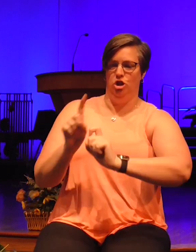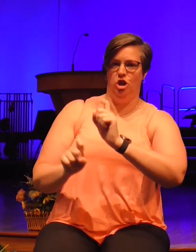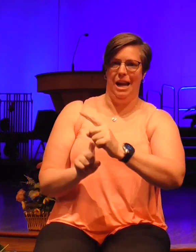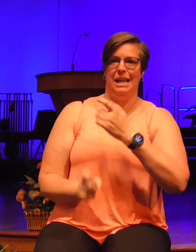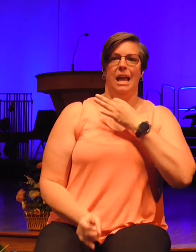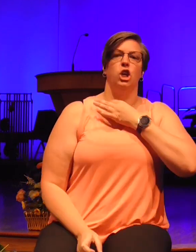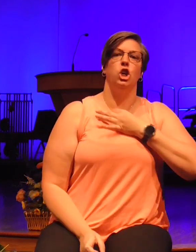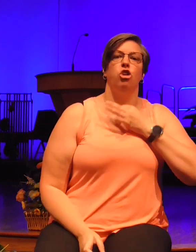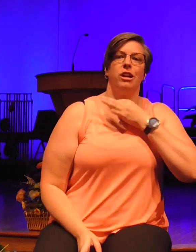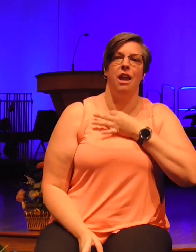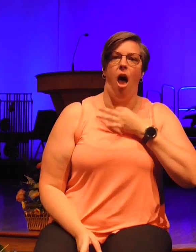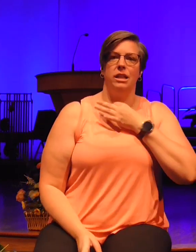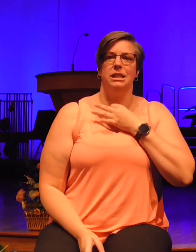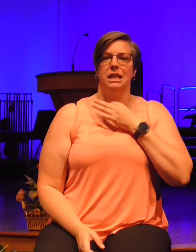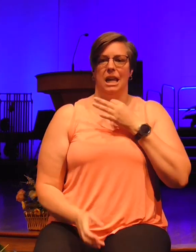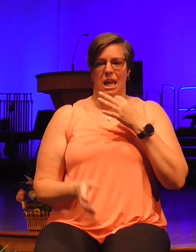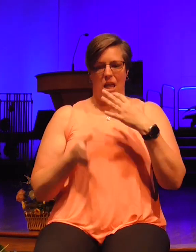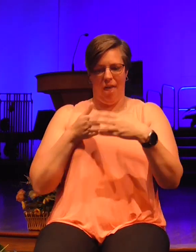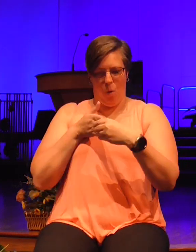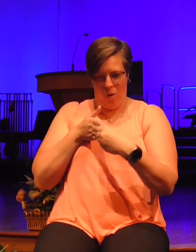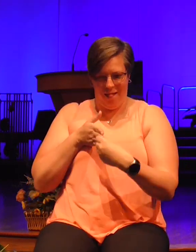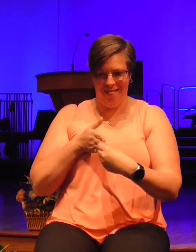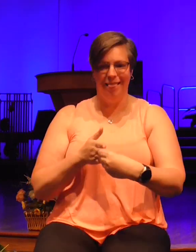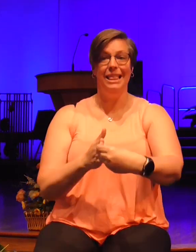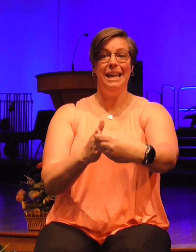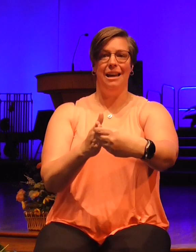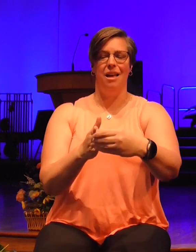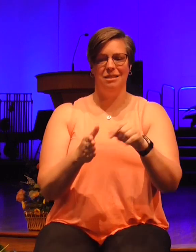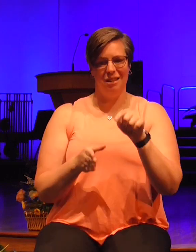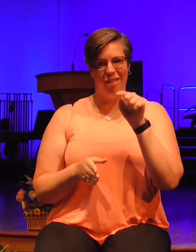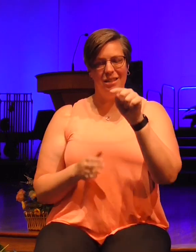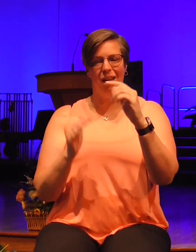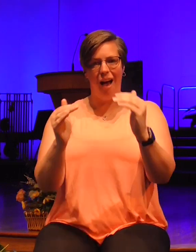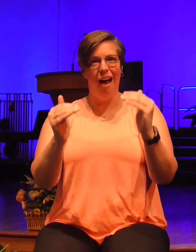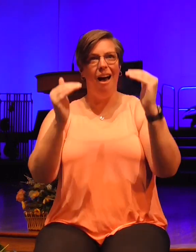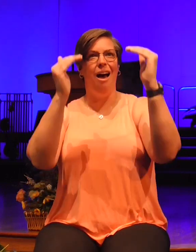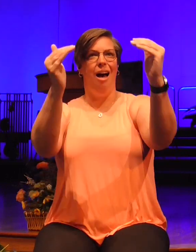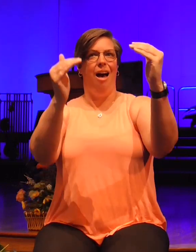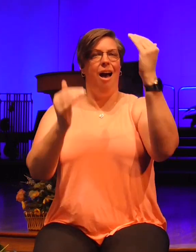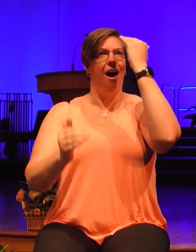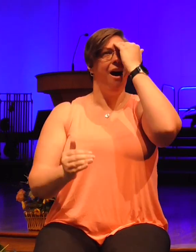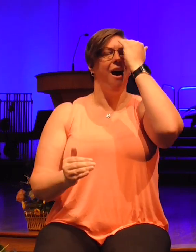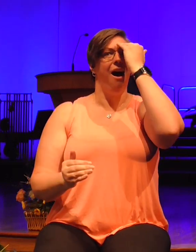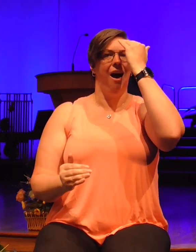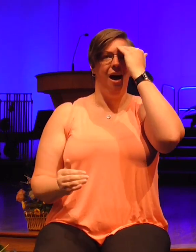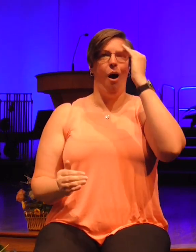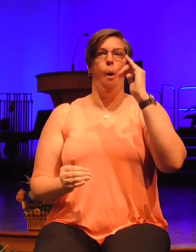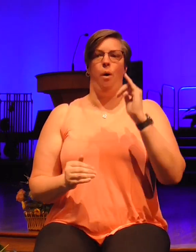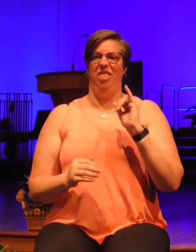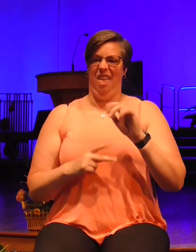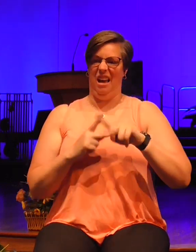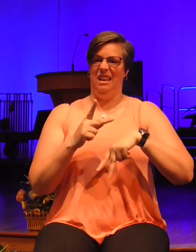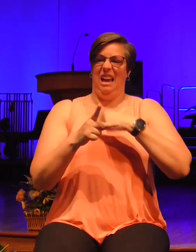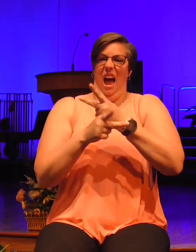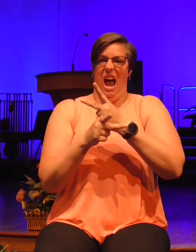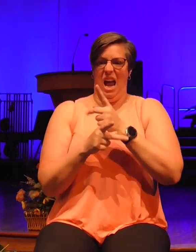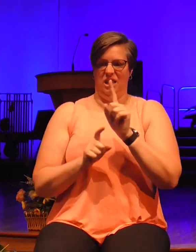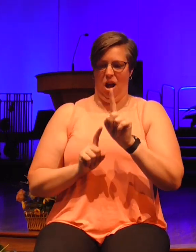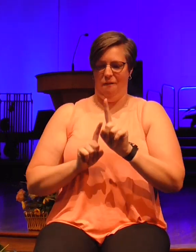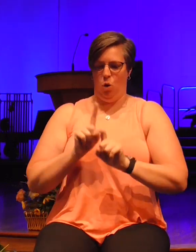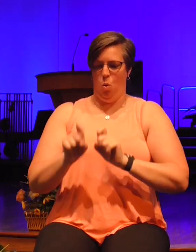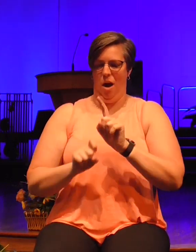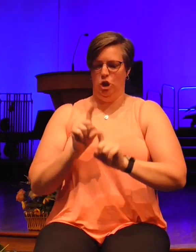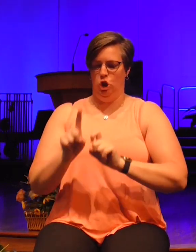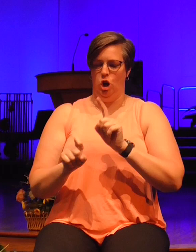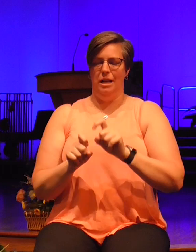to greater states of consciousness, and to be mindful of the kinds of questions that we tend to ask that keep us